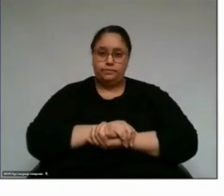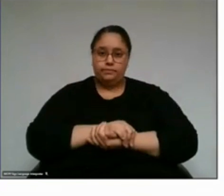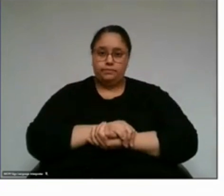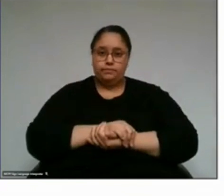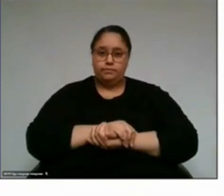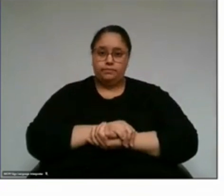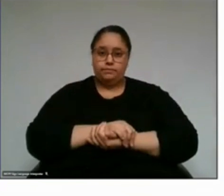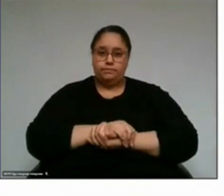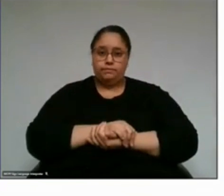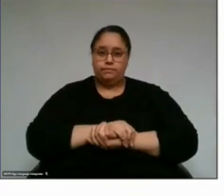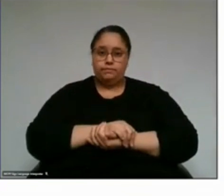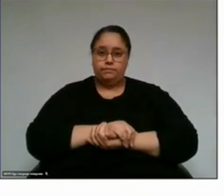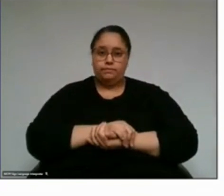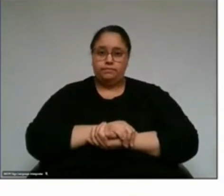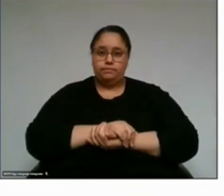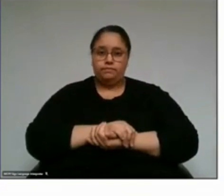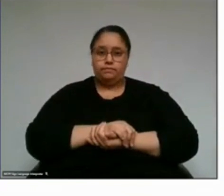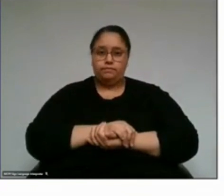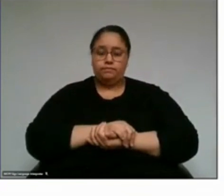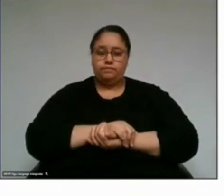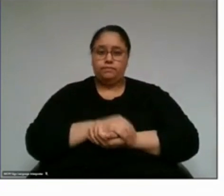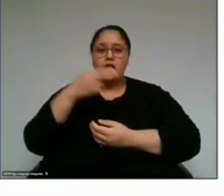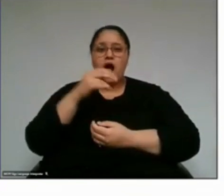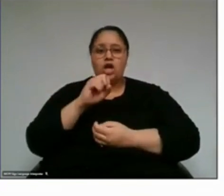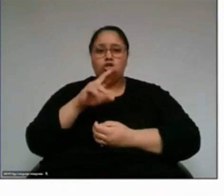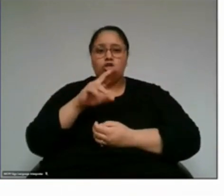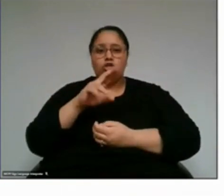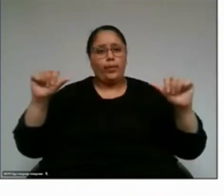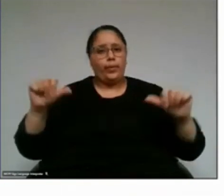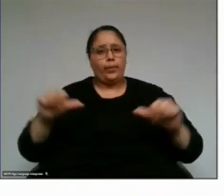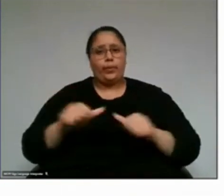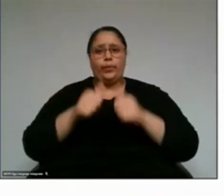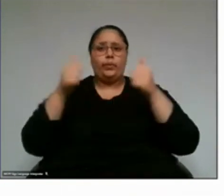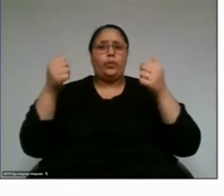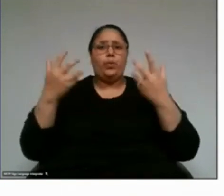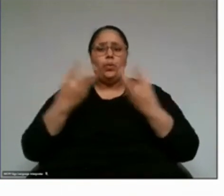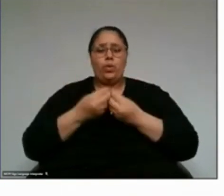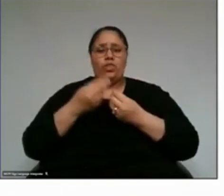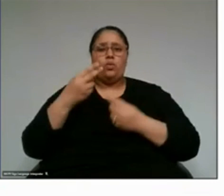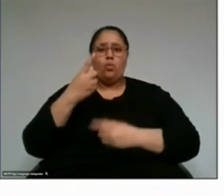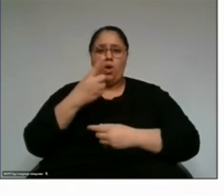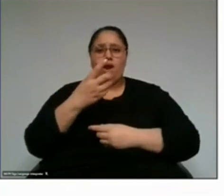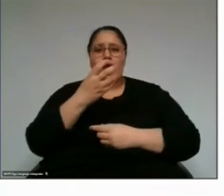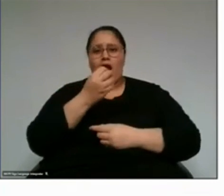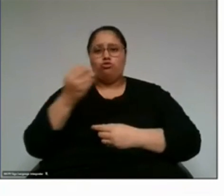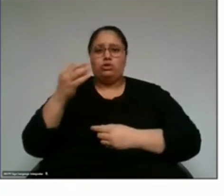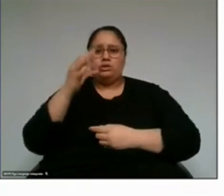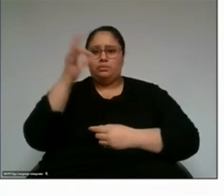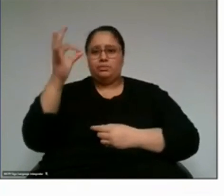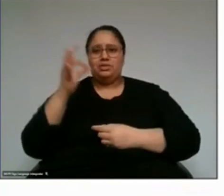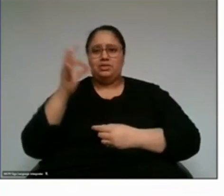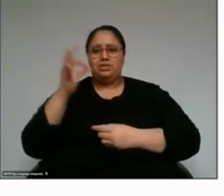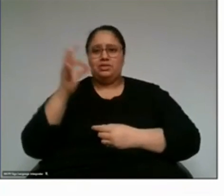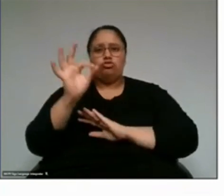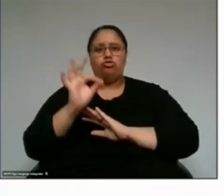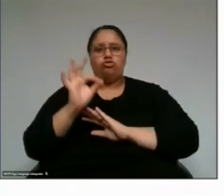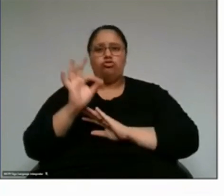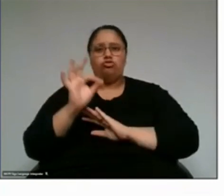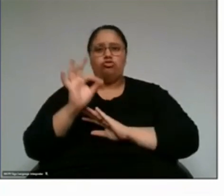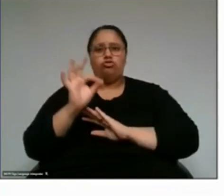This school, Herzlia, is doing exceptionally well with 100% pass rate and